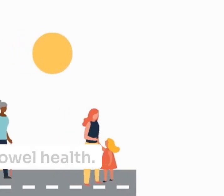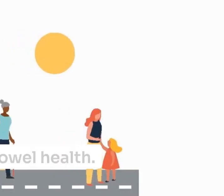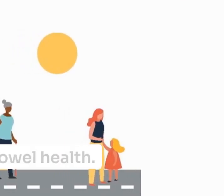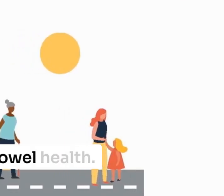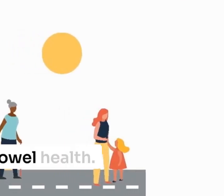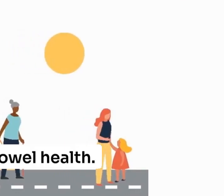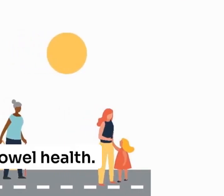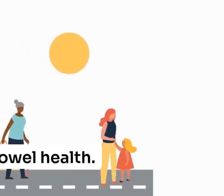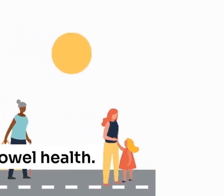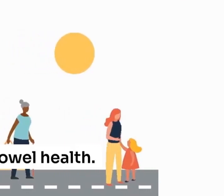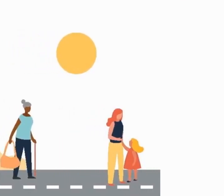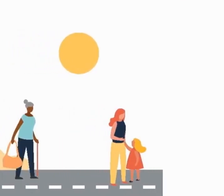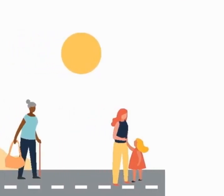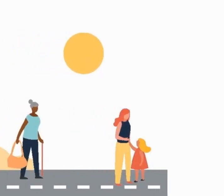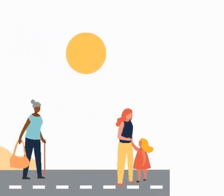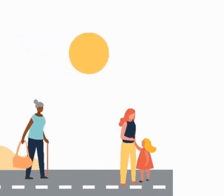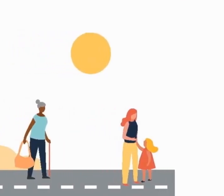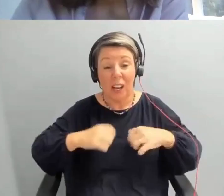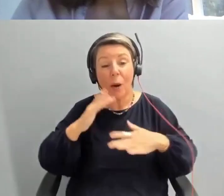taking care of your bowel health.